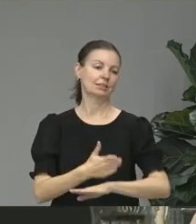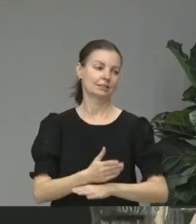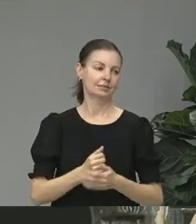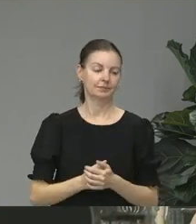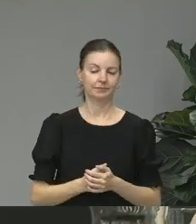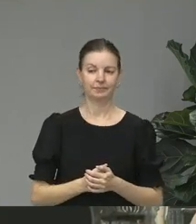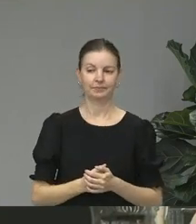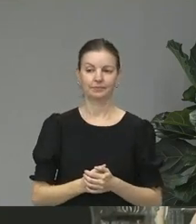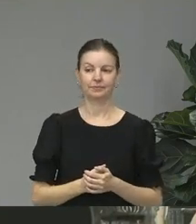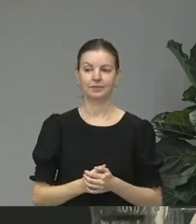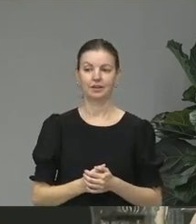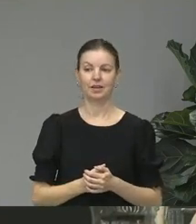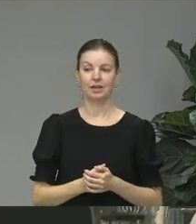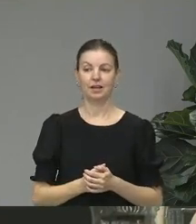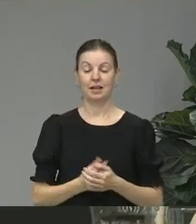bonus question for myself.